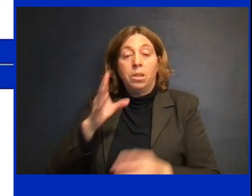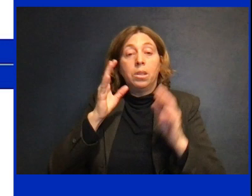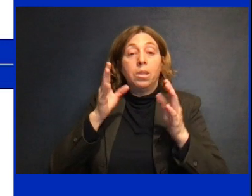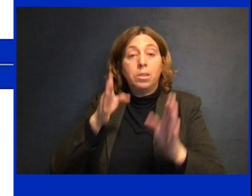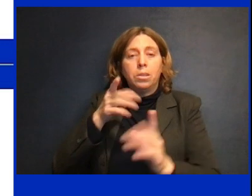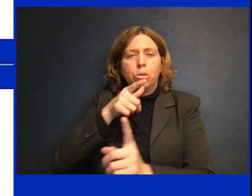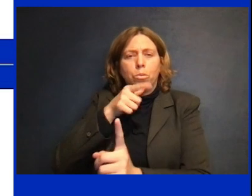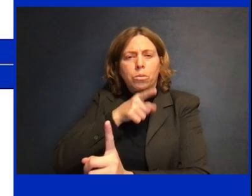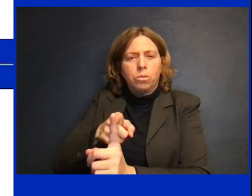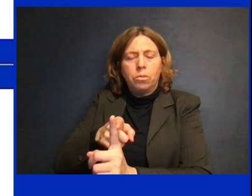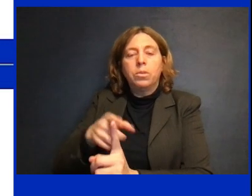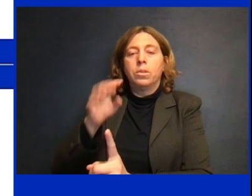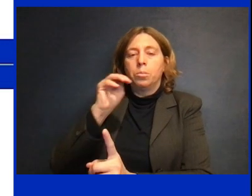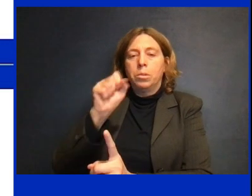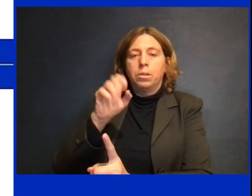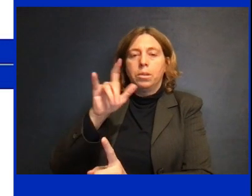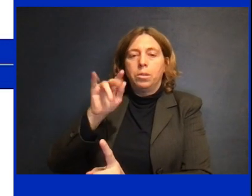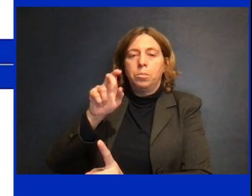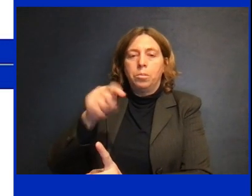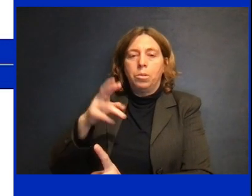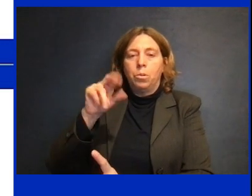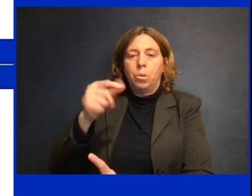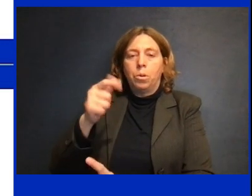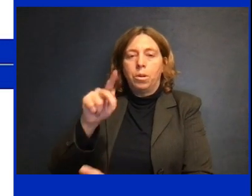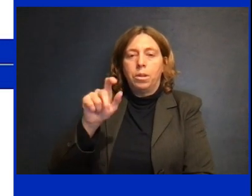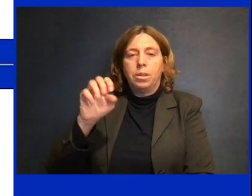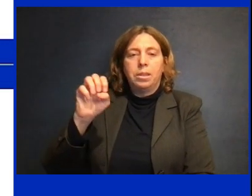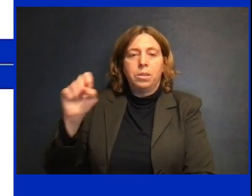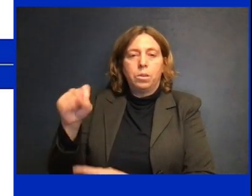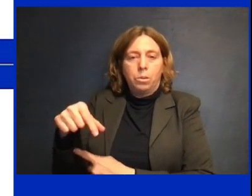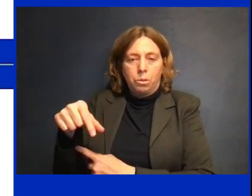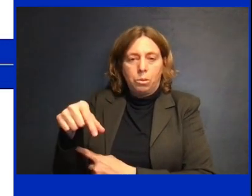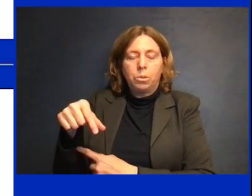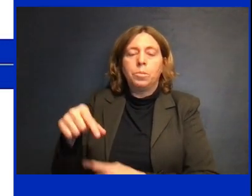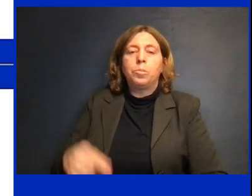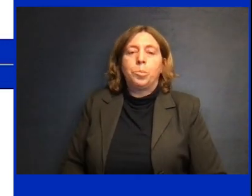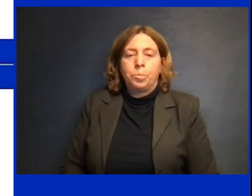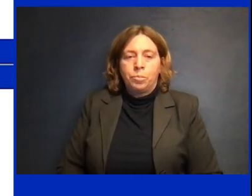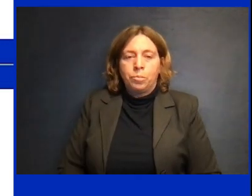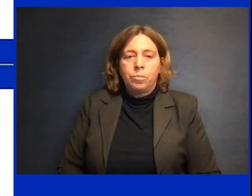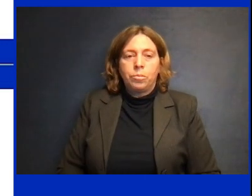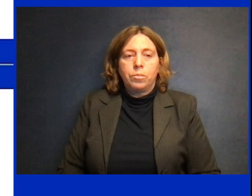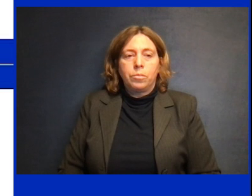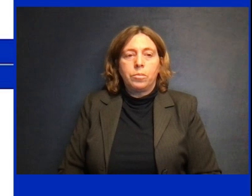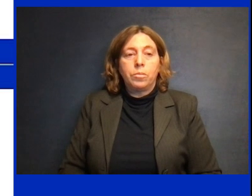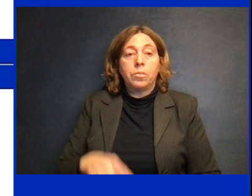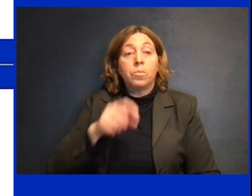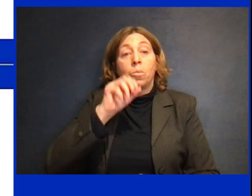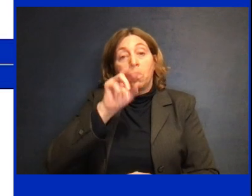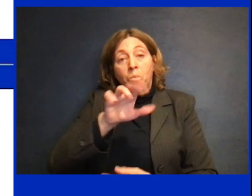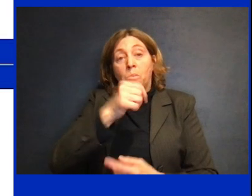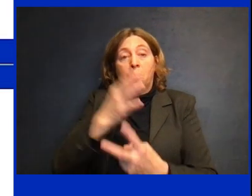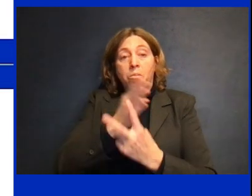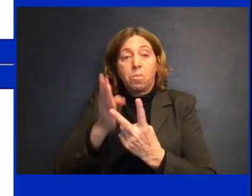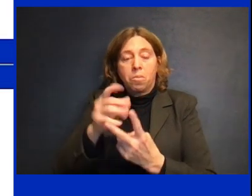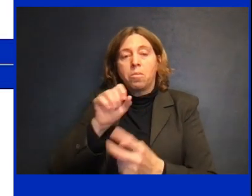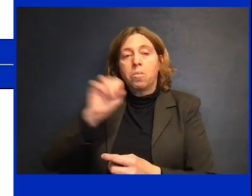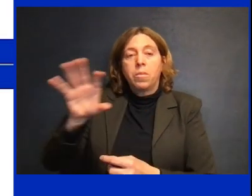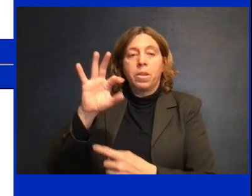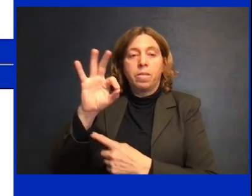10007. Attention to Miss Elizabeth Rogak, Esquire. or to the Federal Transit